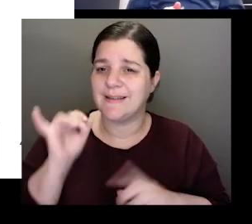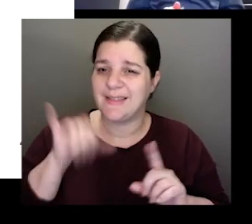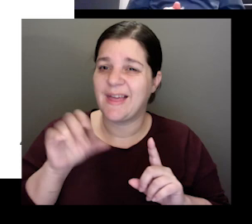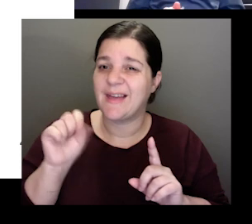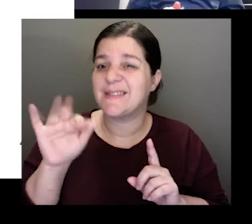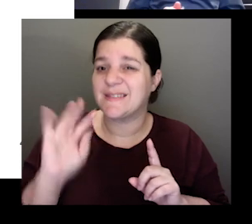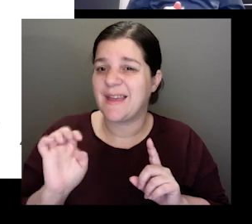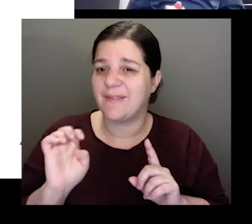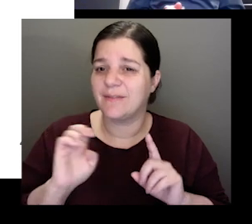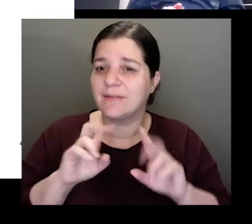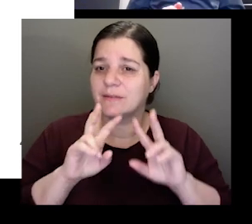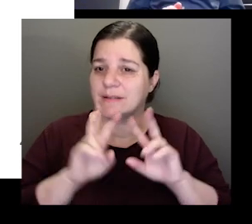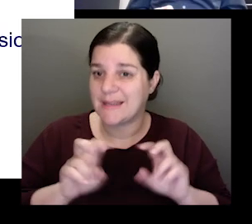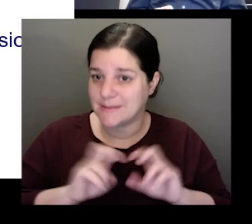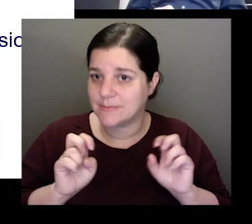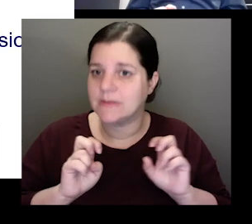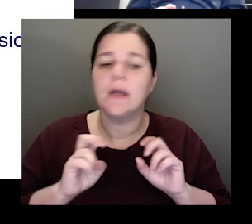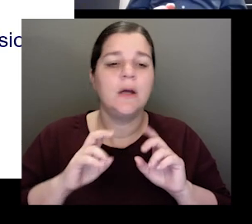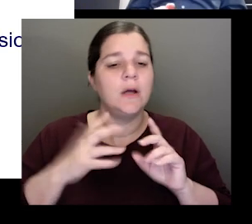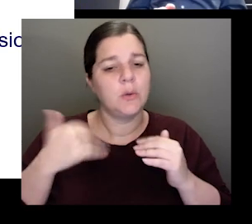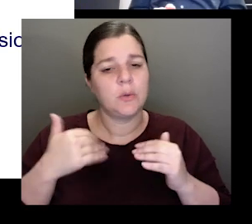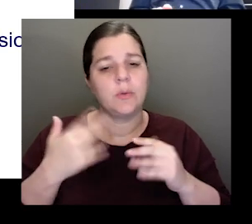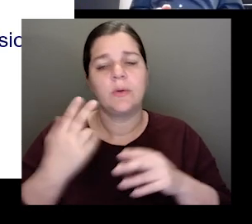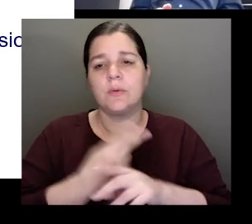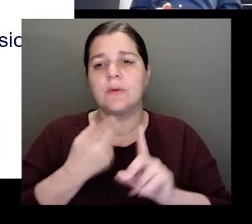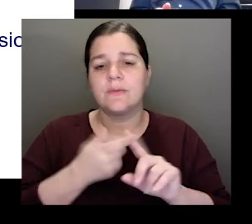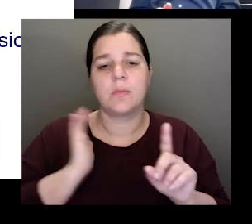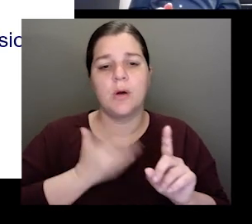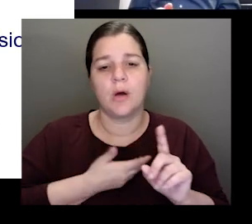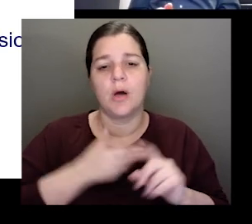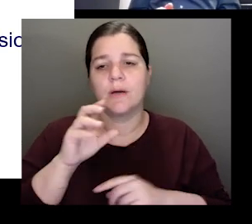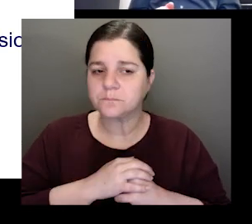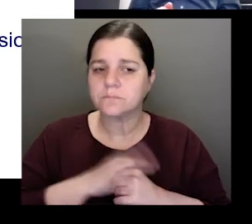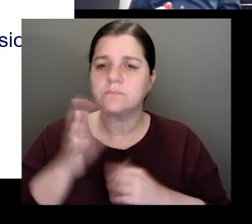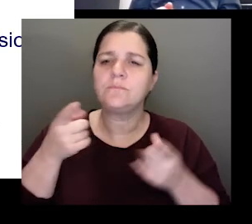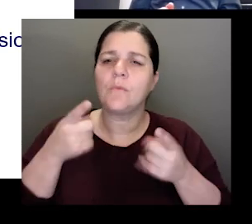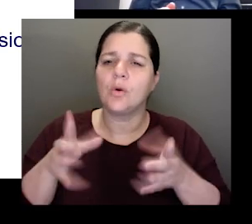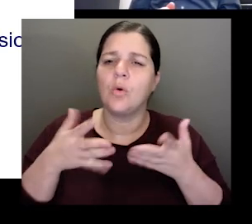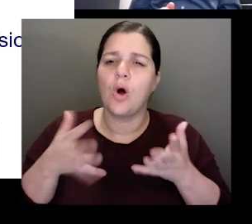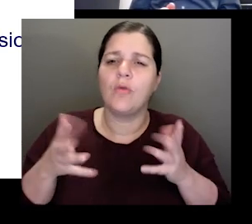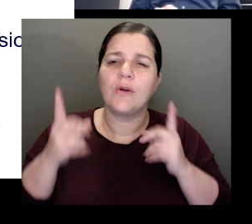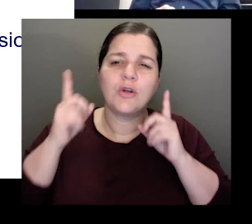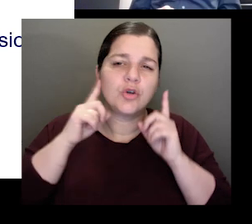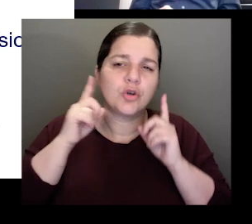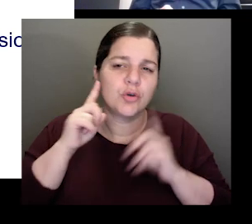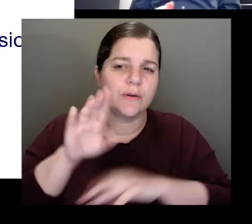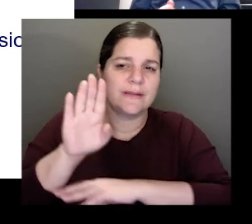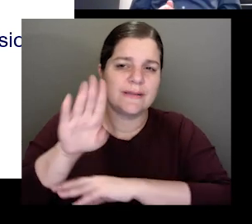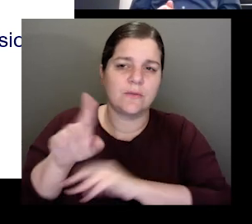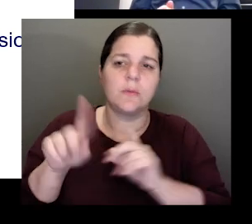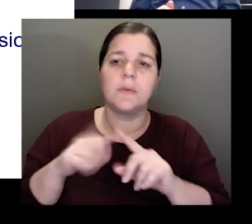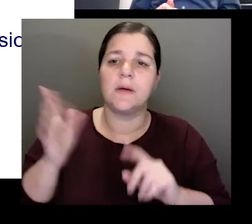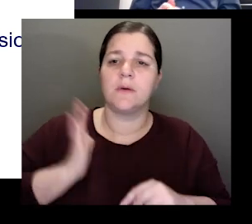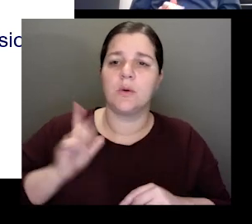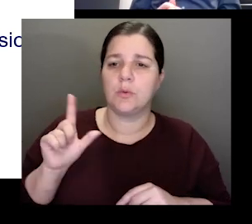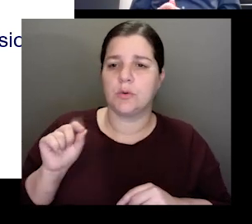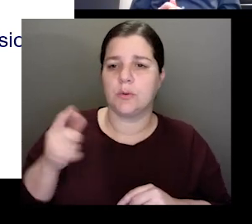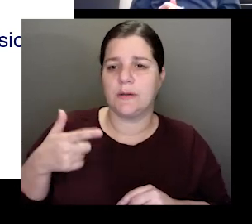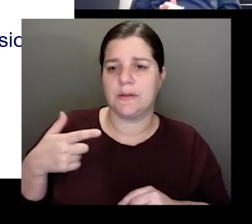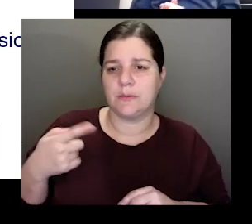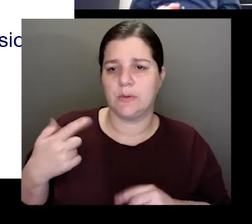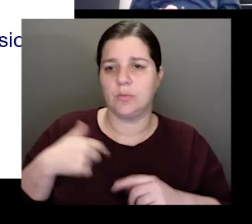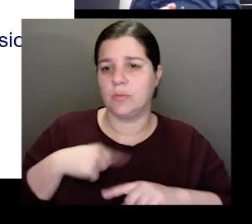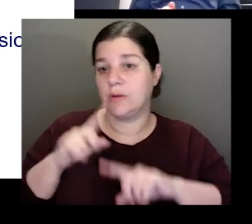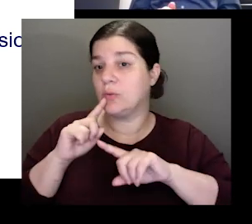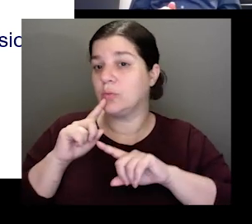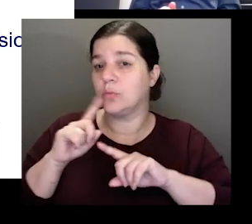protective security advisors. So as you've heard already this afternoon, in 2021, responding to